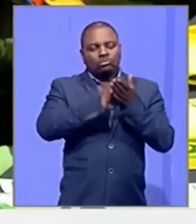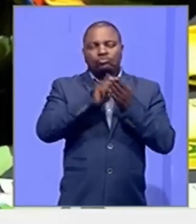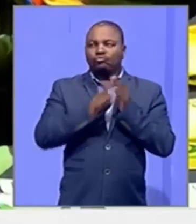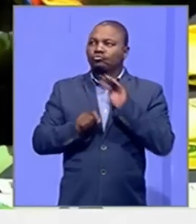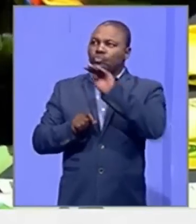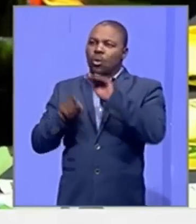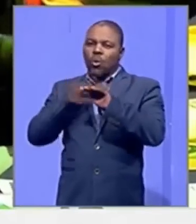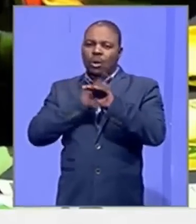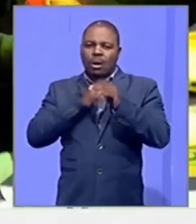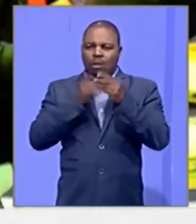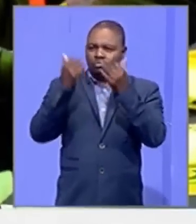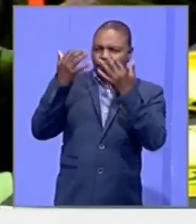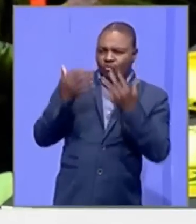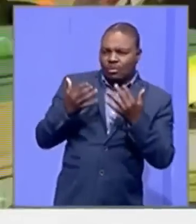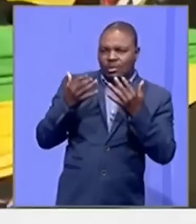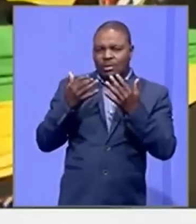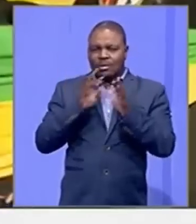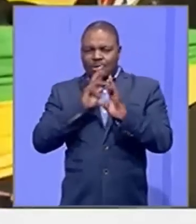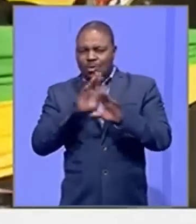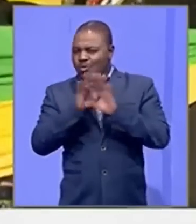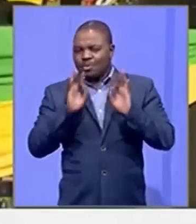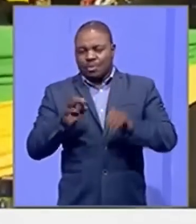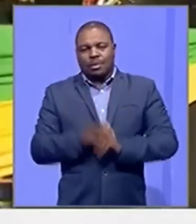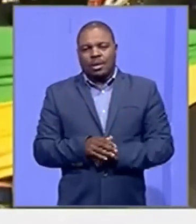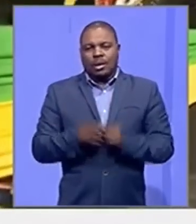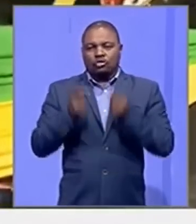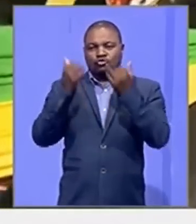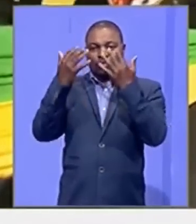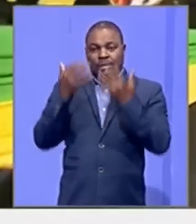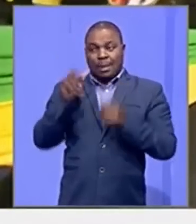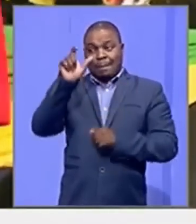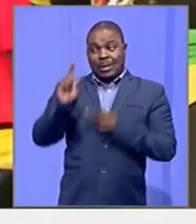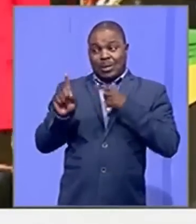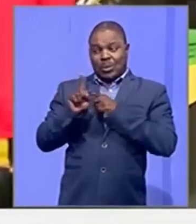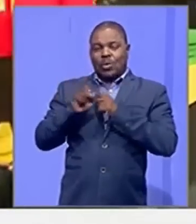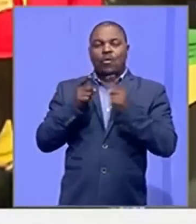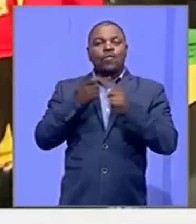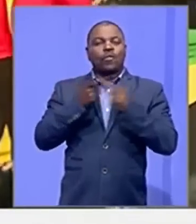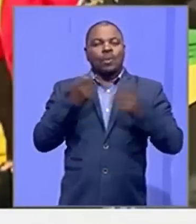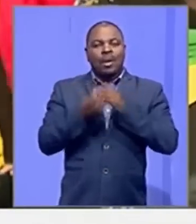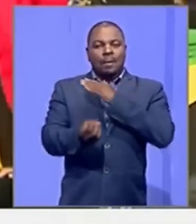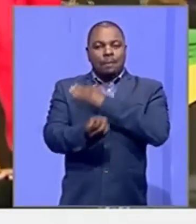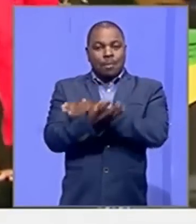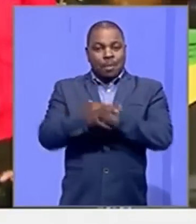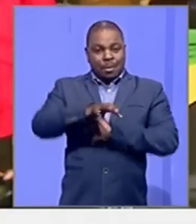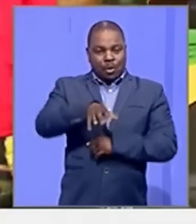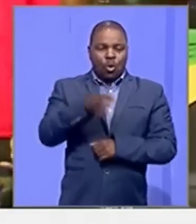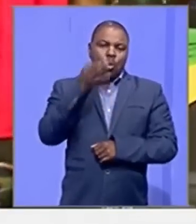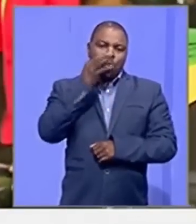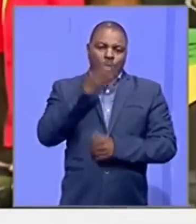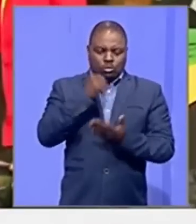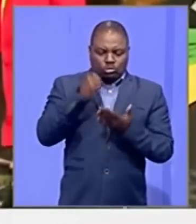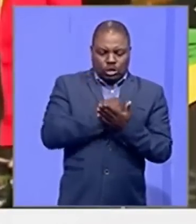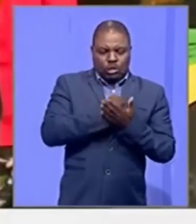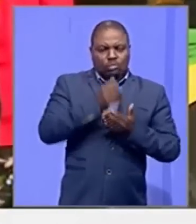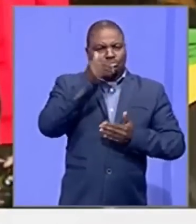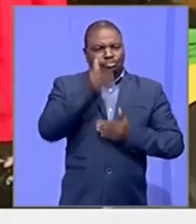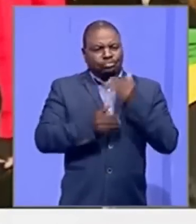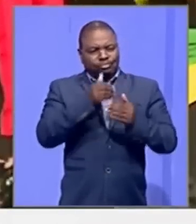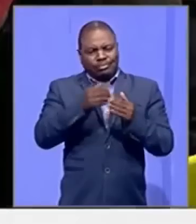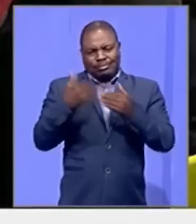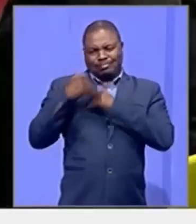tša matlotlo tšeo di fošagetšego. Moswara matlotlo wa mokgatlo yo a tšwa go provinseng ya Mpumalanga o re boengwadišo bo bo se matleng a